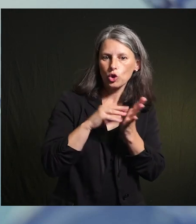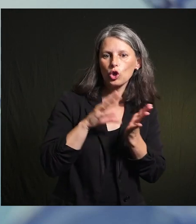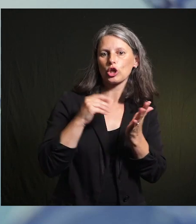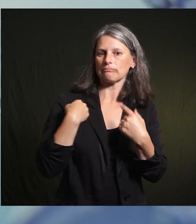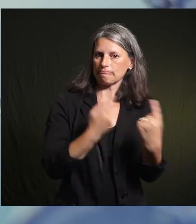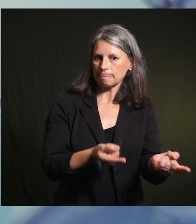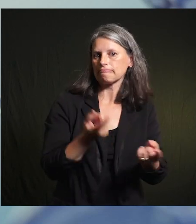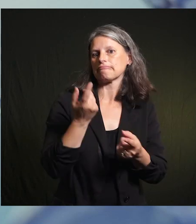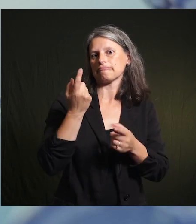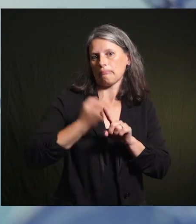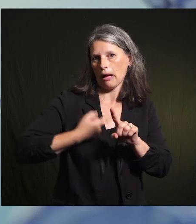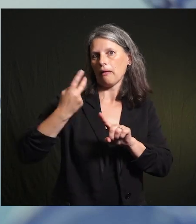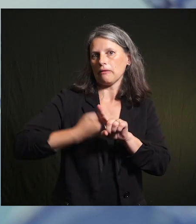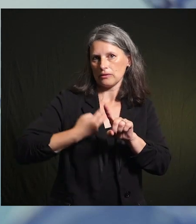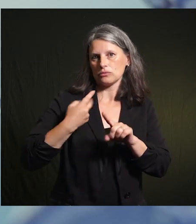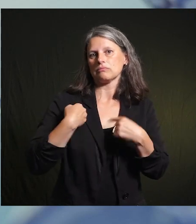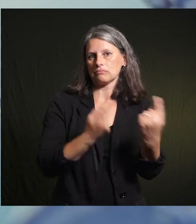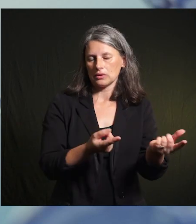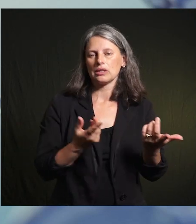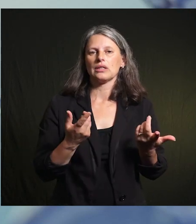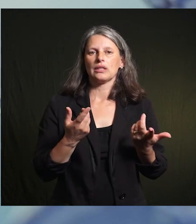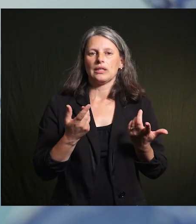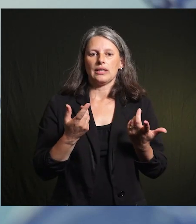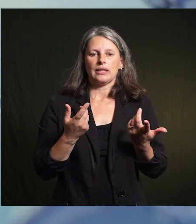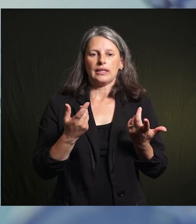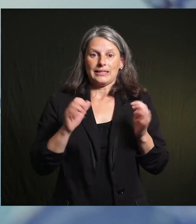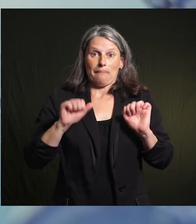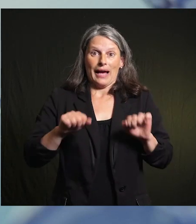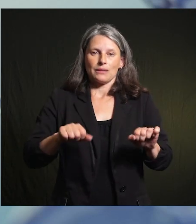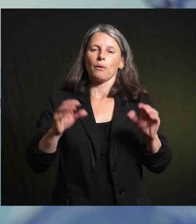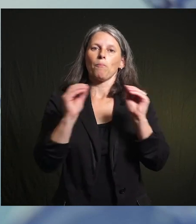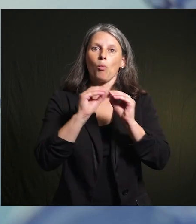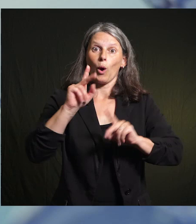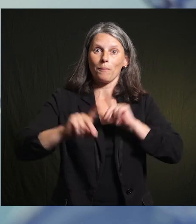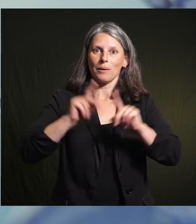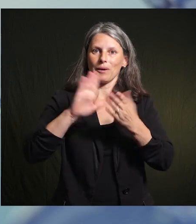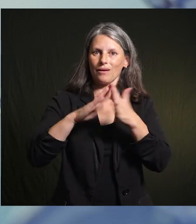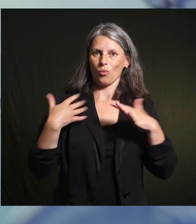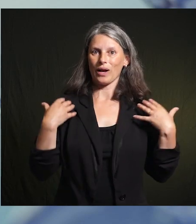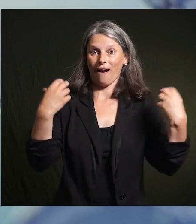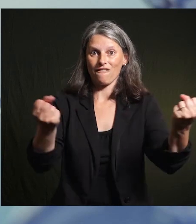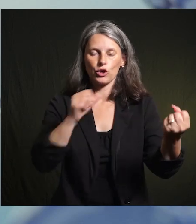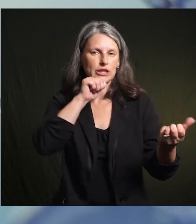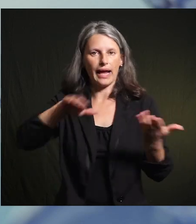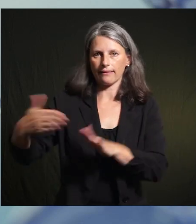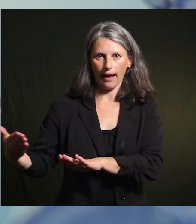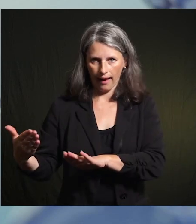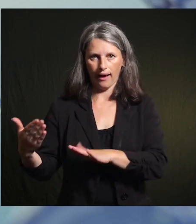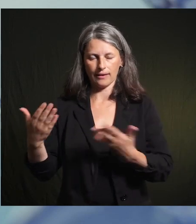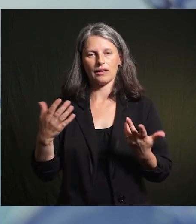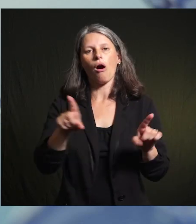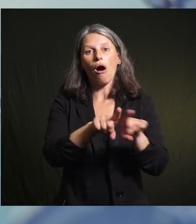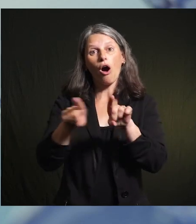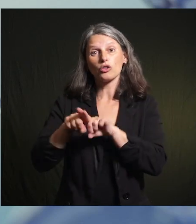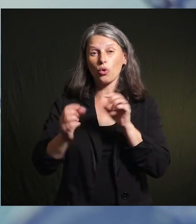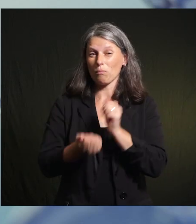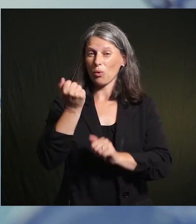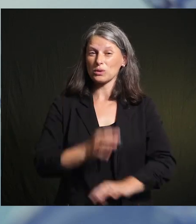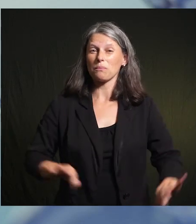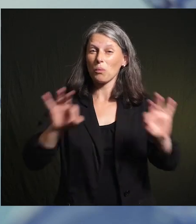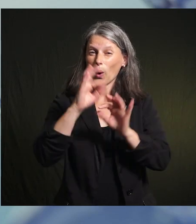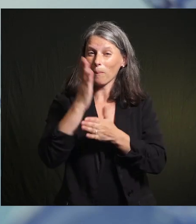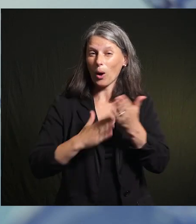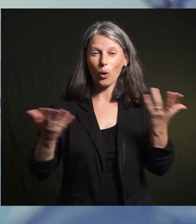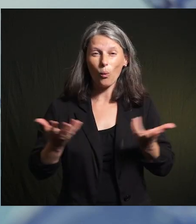months are now making it possible for more people to get to a successful recovery. Not to mention, probably the most